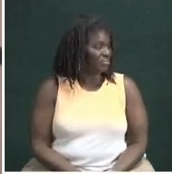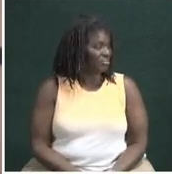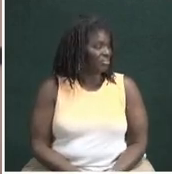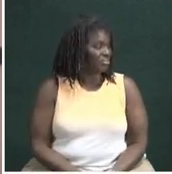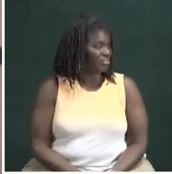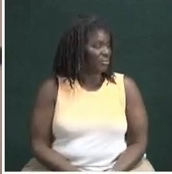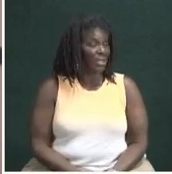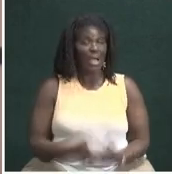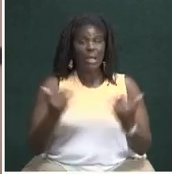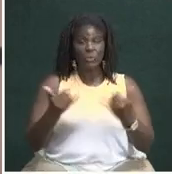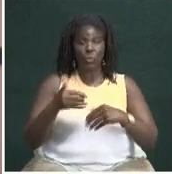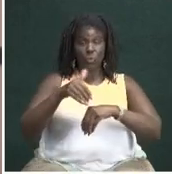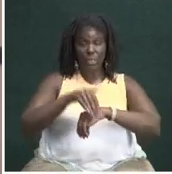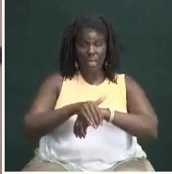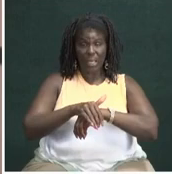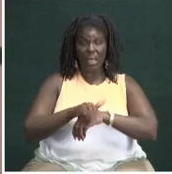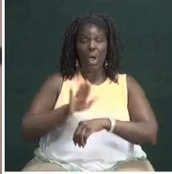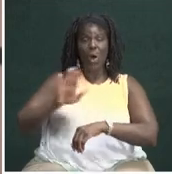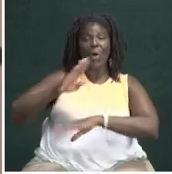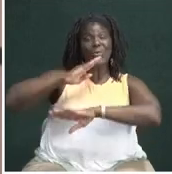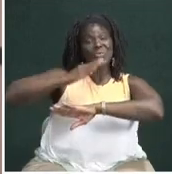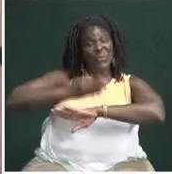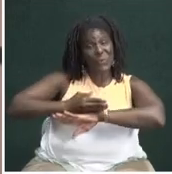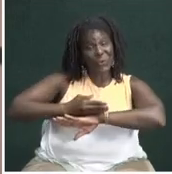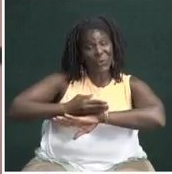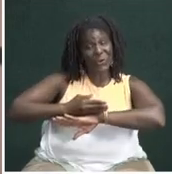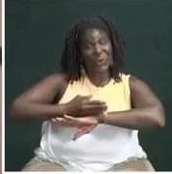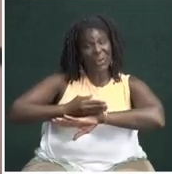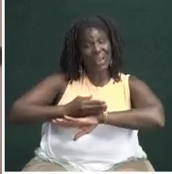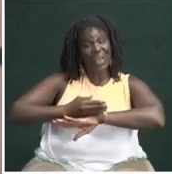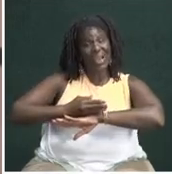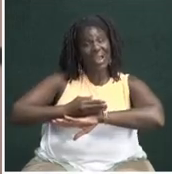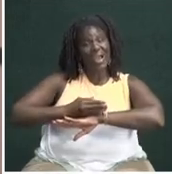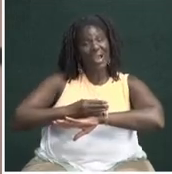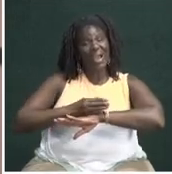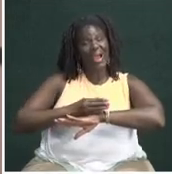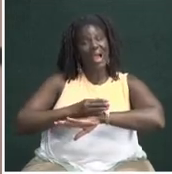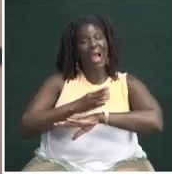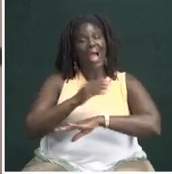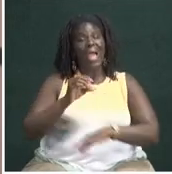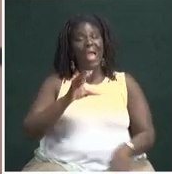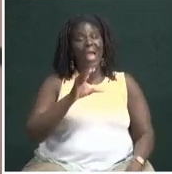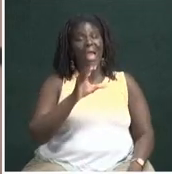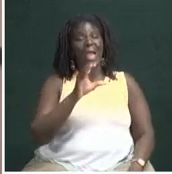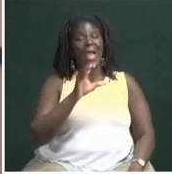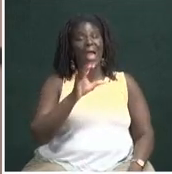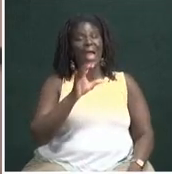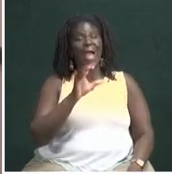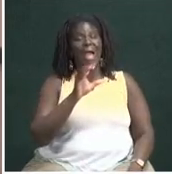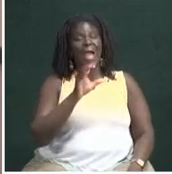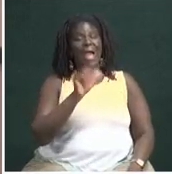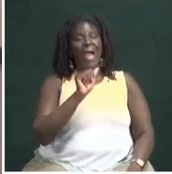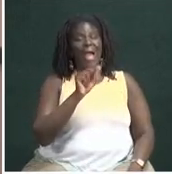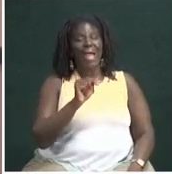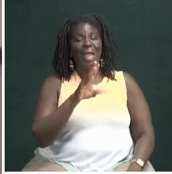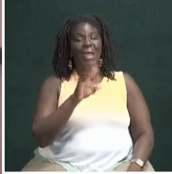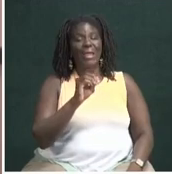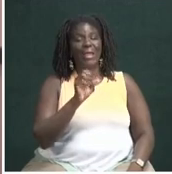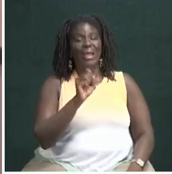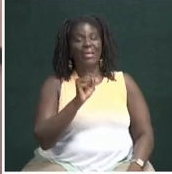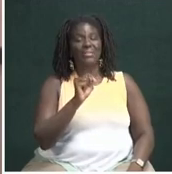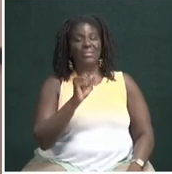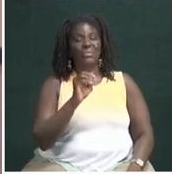And tonight, her daughter and Costello's daughter, Yindra, will be receiving